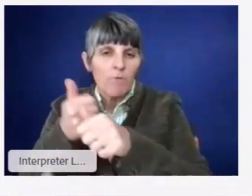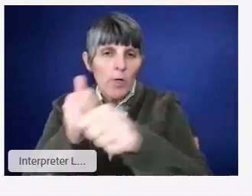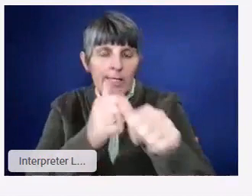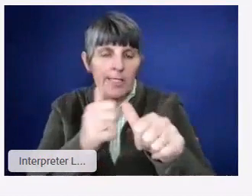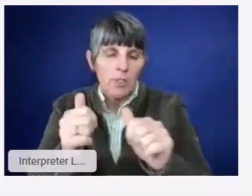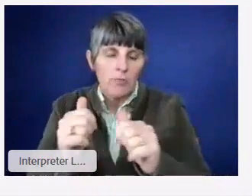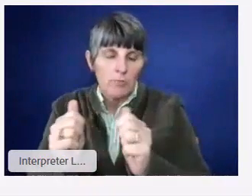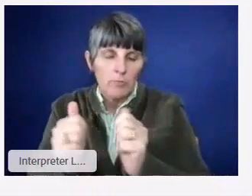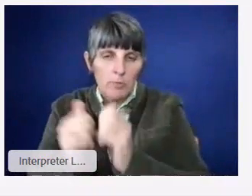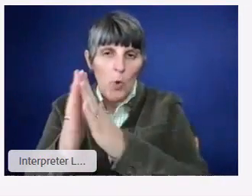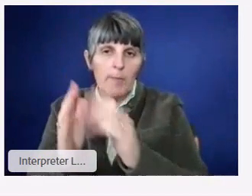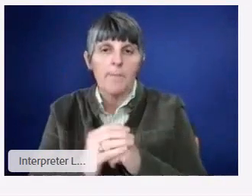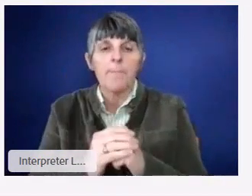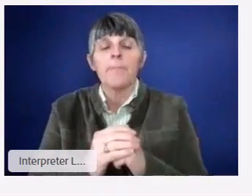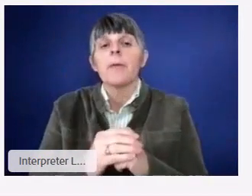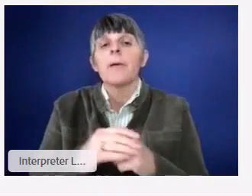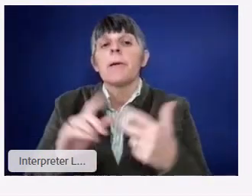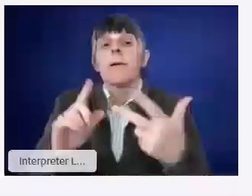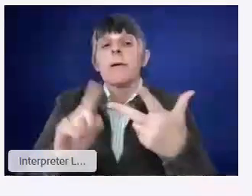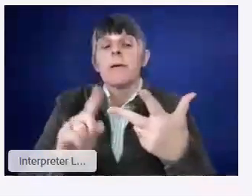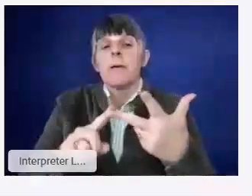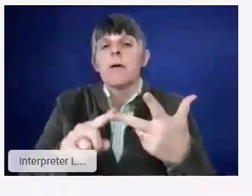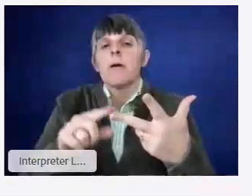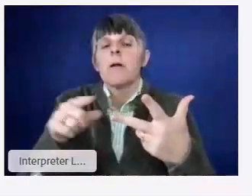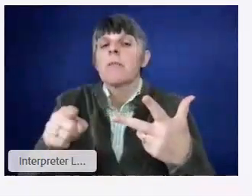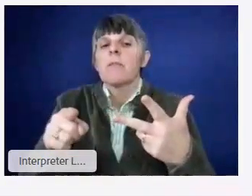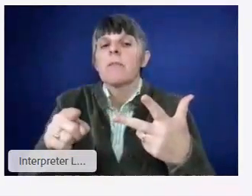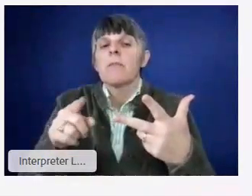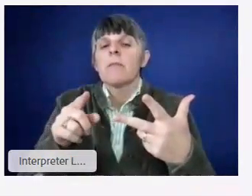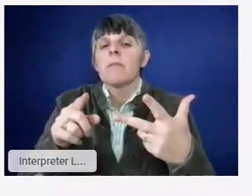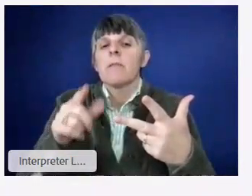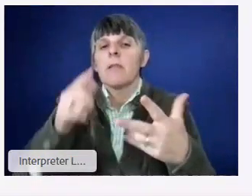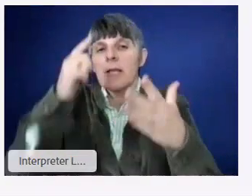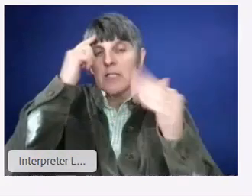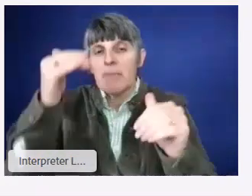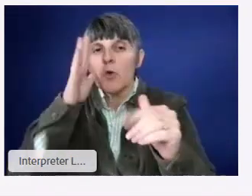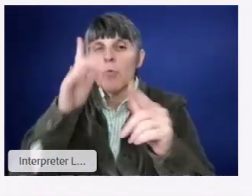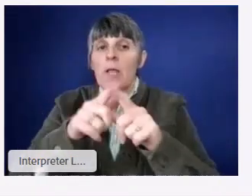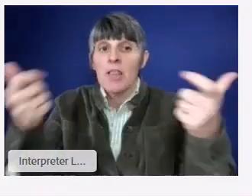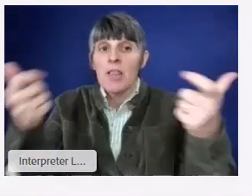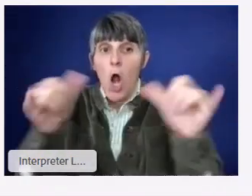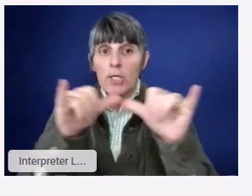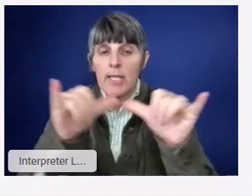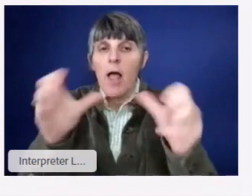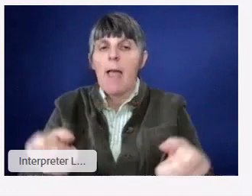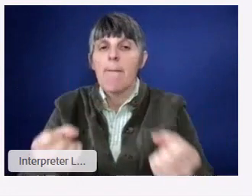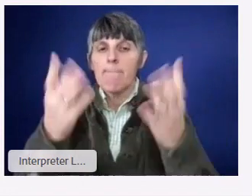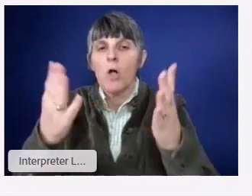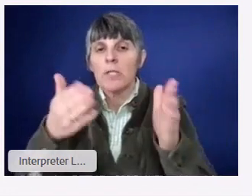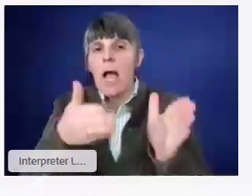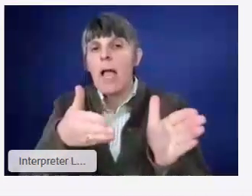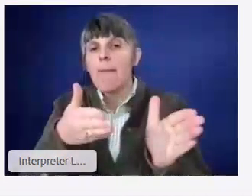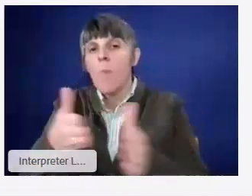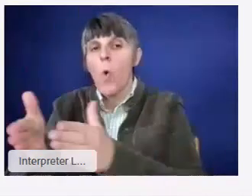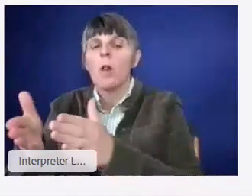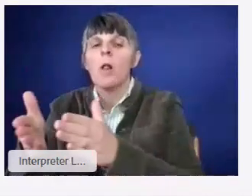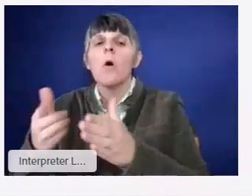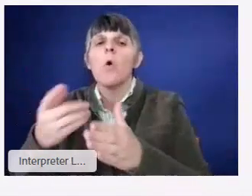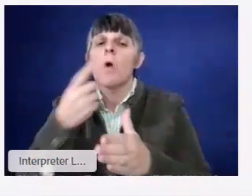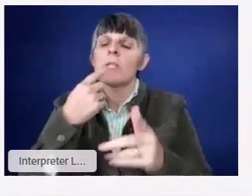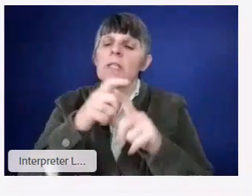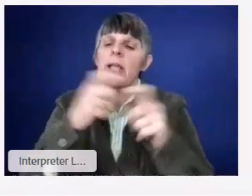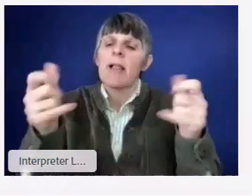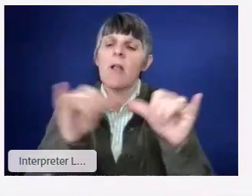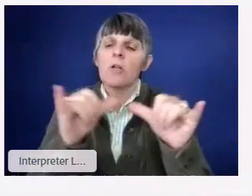deployment. Next, these deployments are also expected to be both large-scale and multimodal. When we say large-scale,